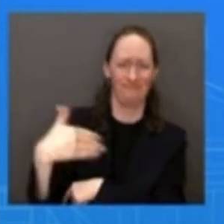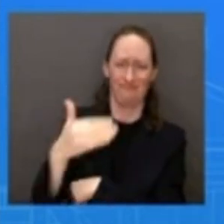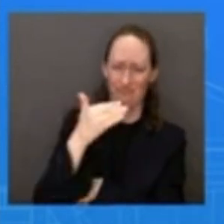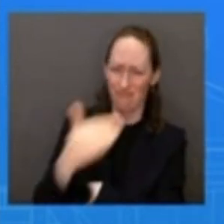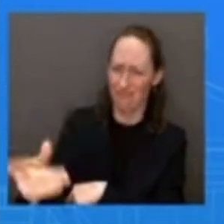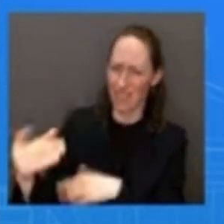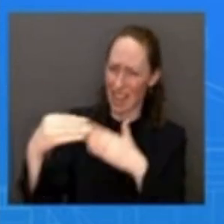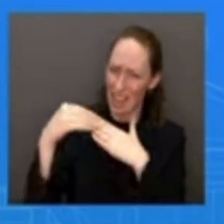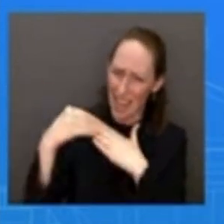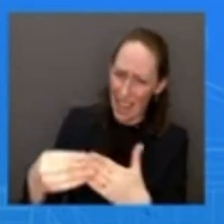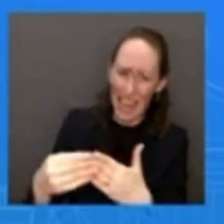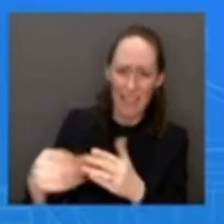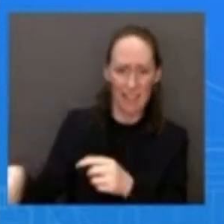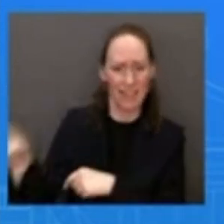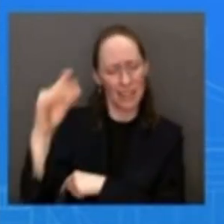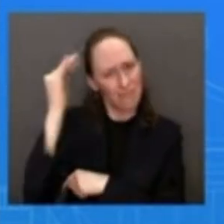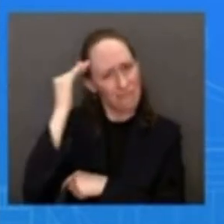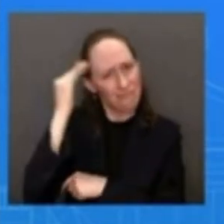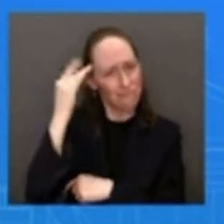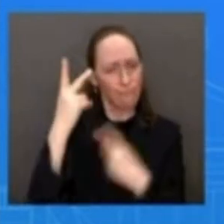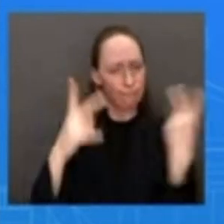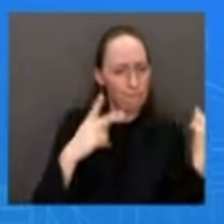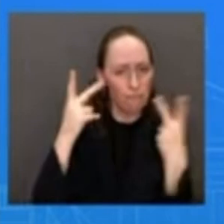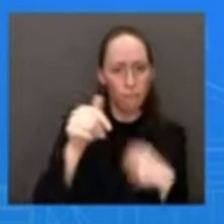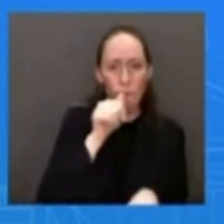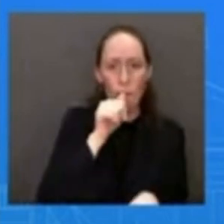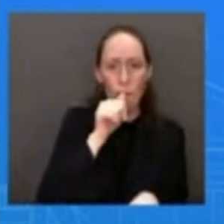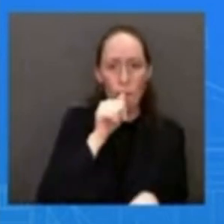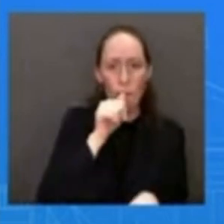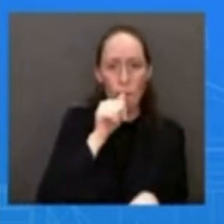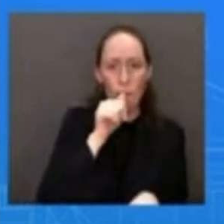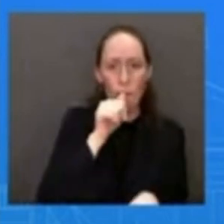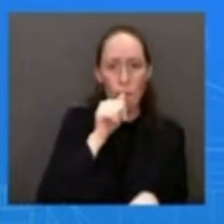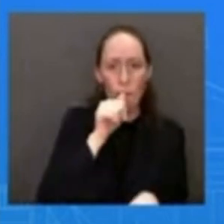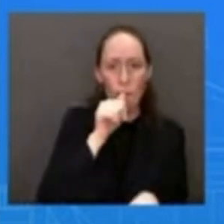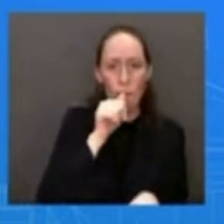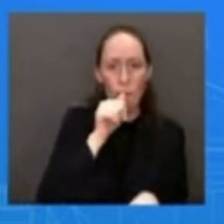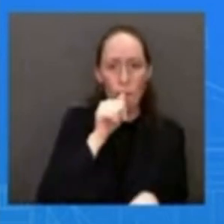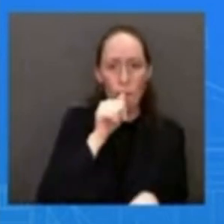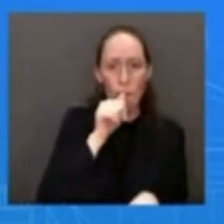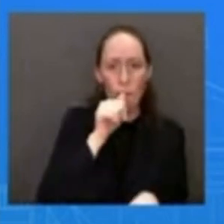Democratic and Republican administrations. Of course, more than 15 years of governance.